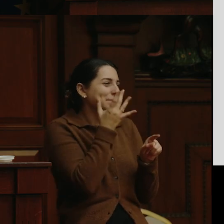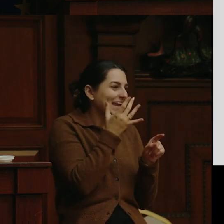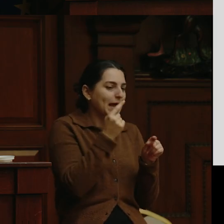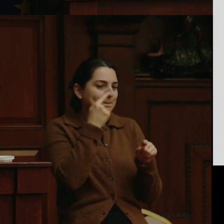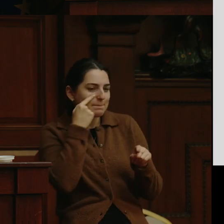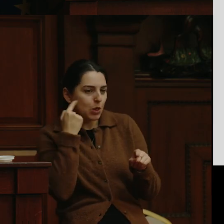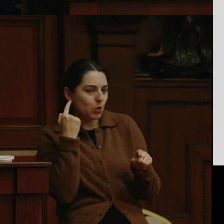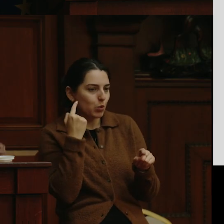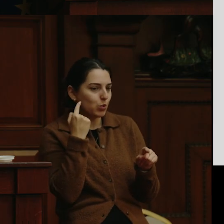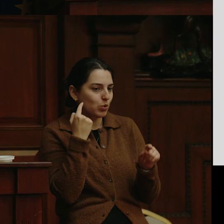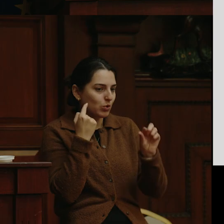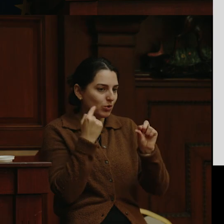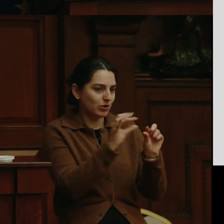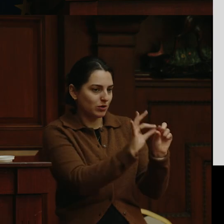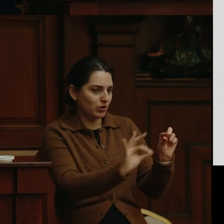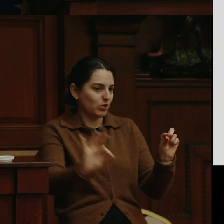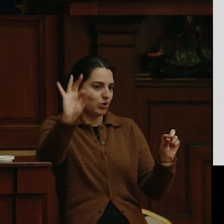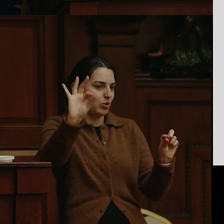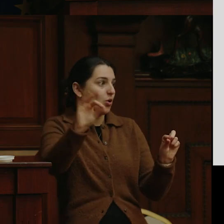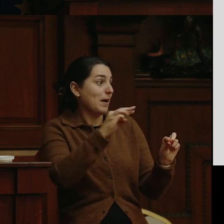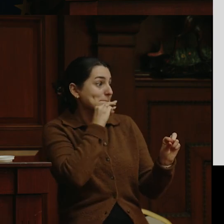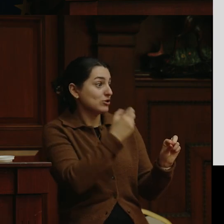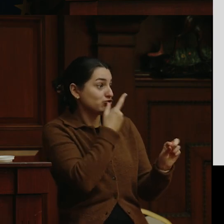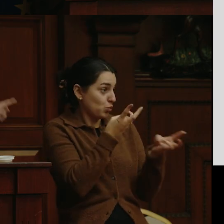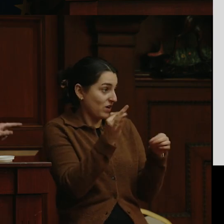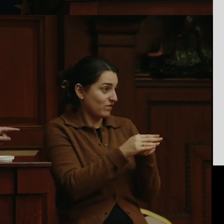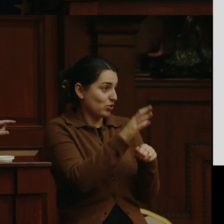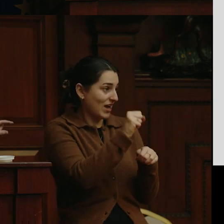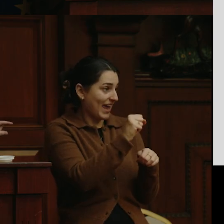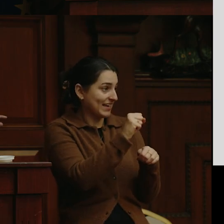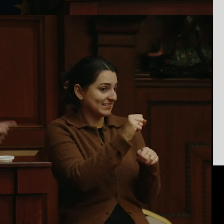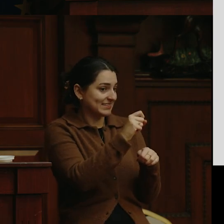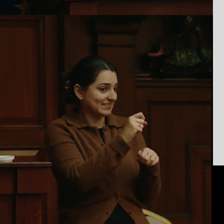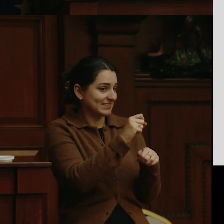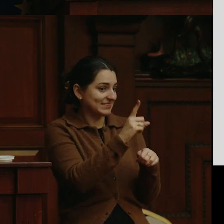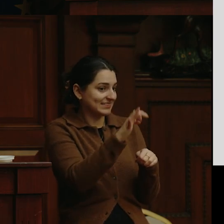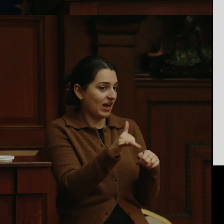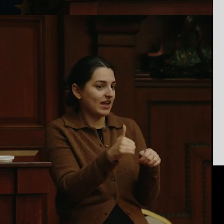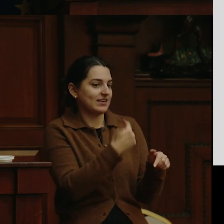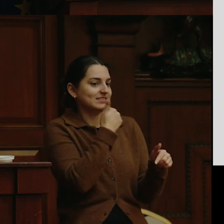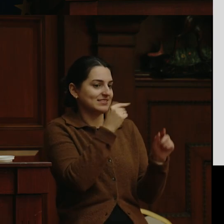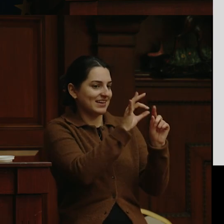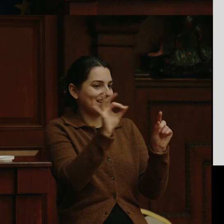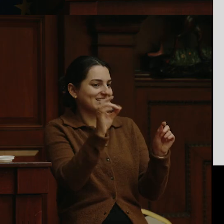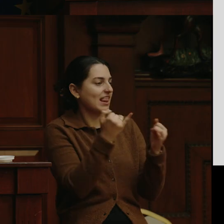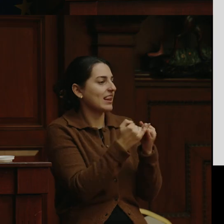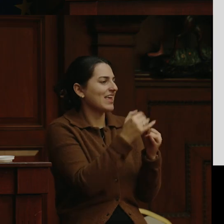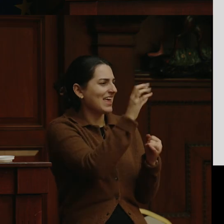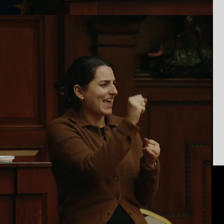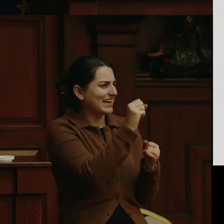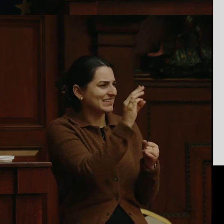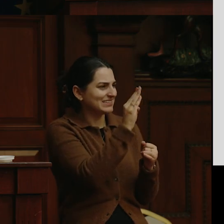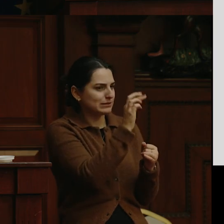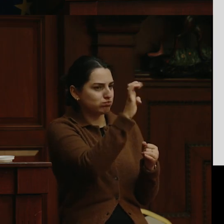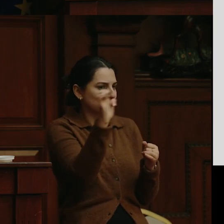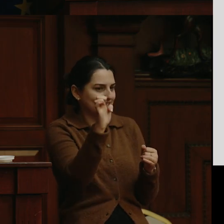boxes, that this drug has worked for the SYNERG-IE. Then in the second slide over on the right is a thing called the ESPRI,